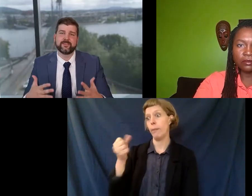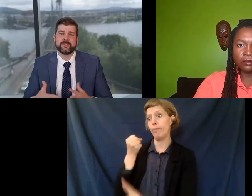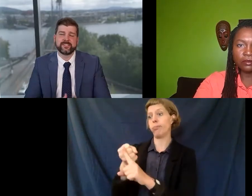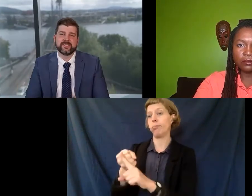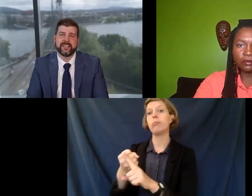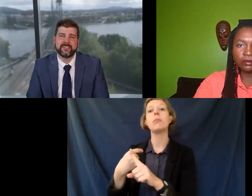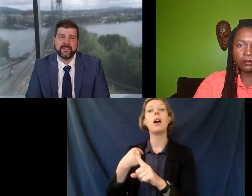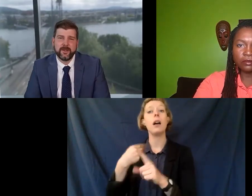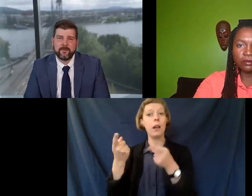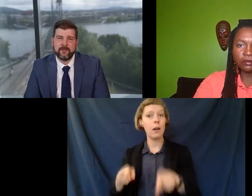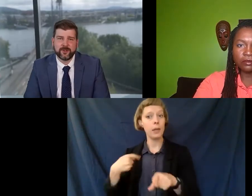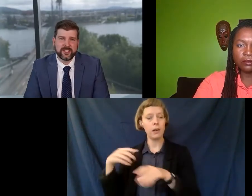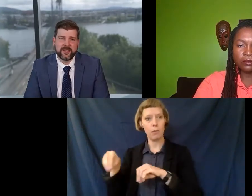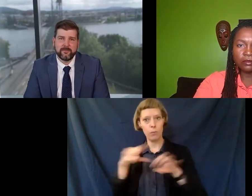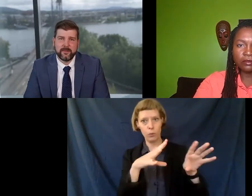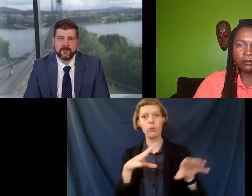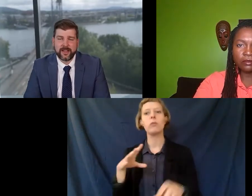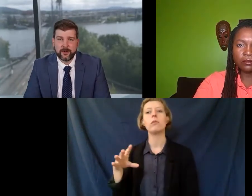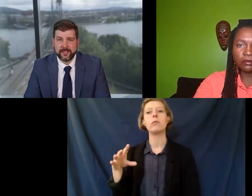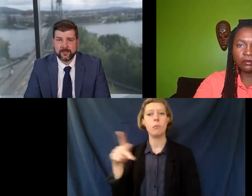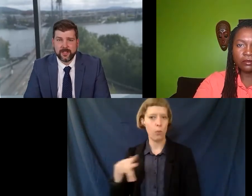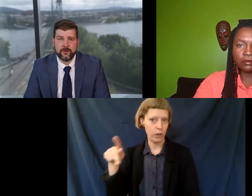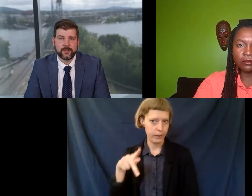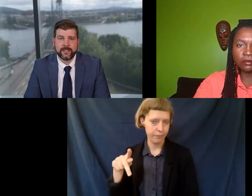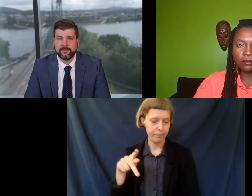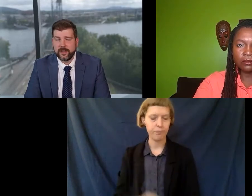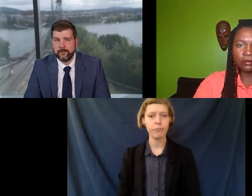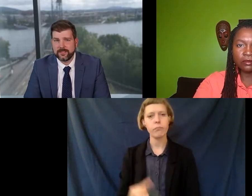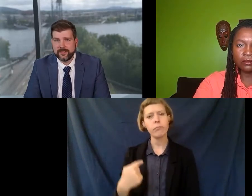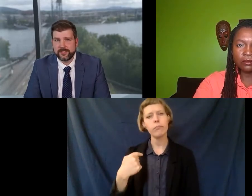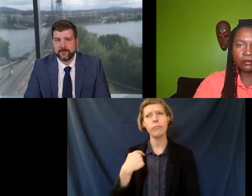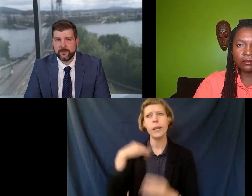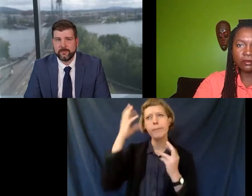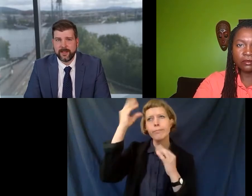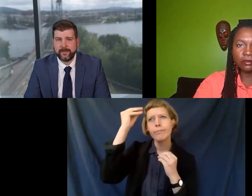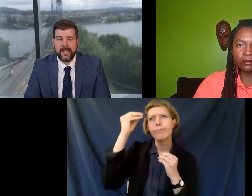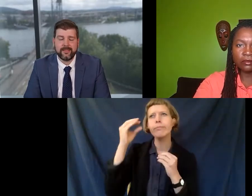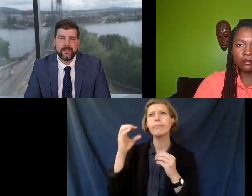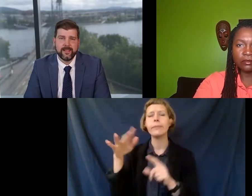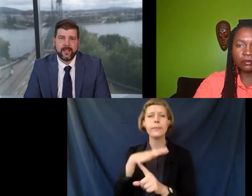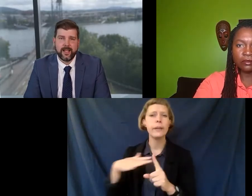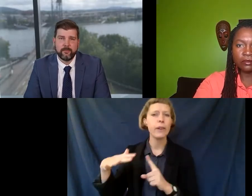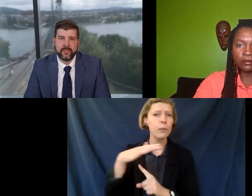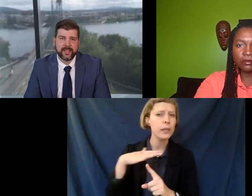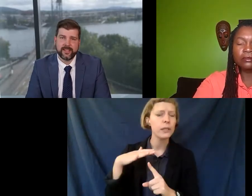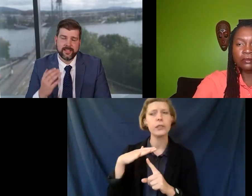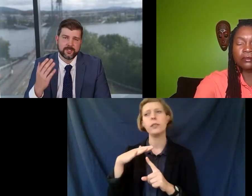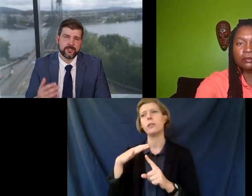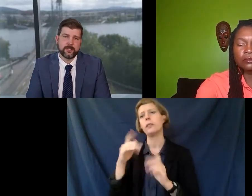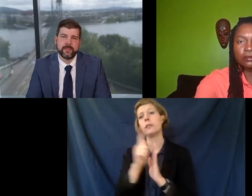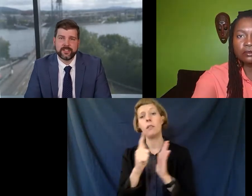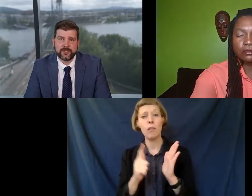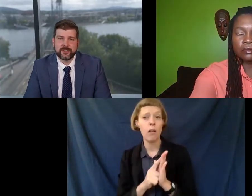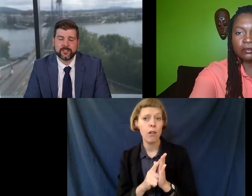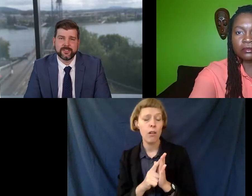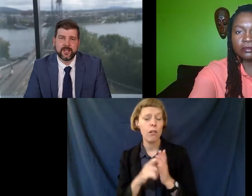make a difference. And at first I thought maybe environmental law, working in environmental issues, would be my path. But then I got an internship